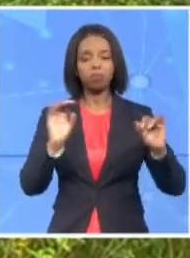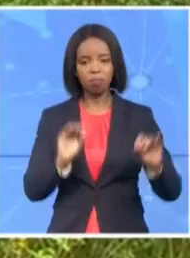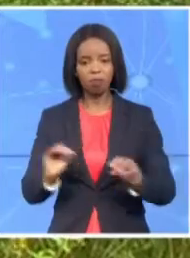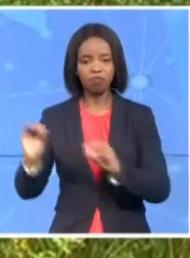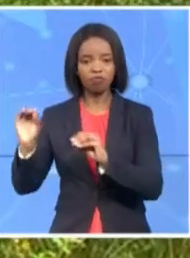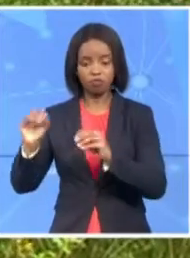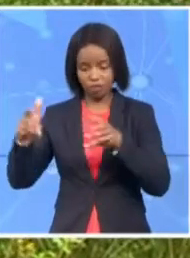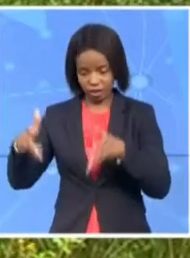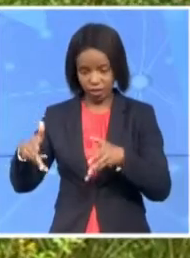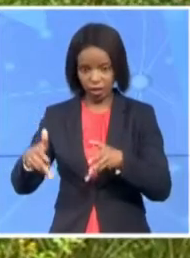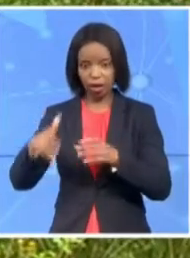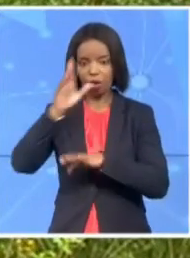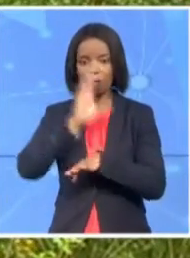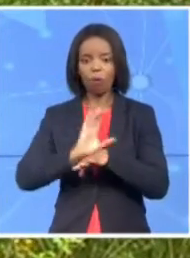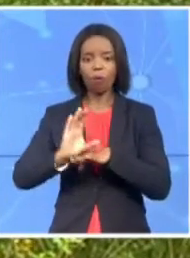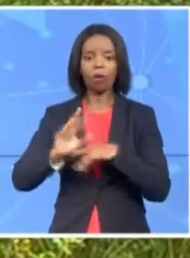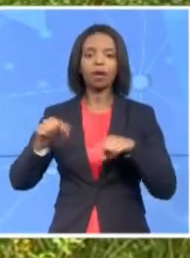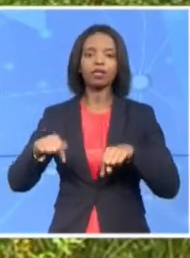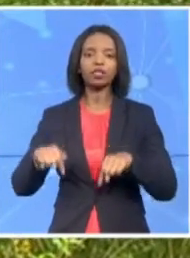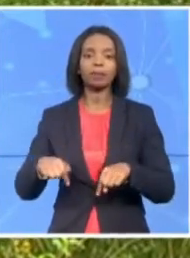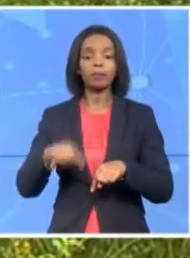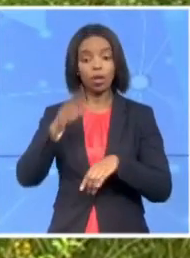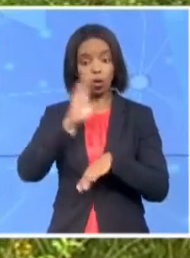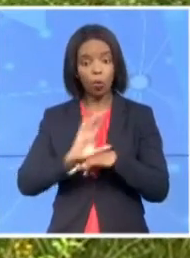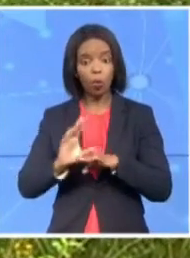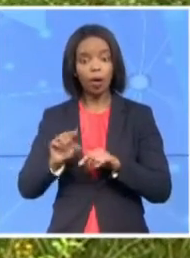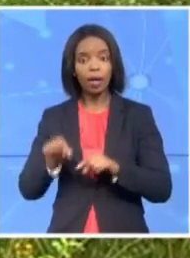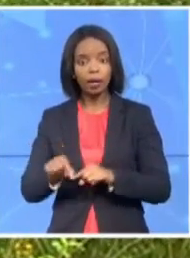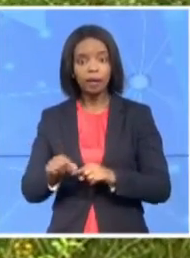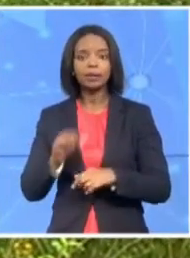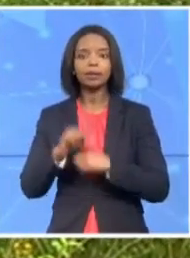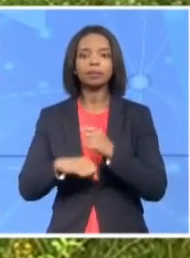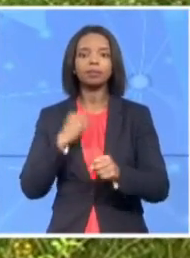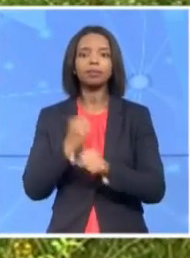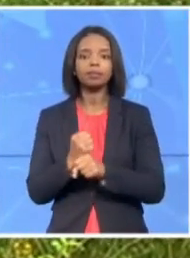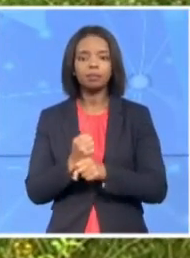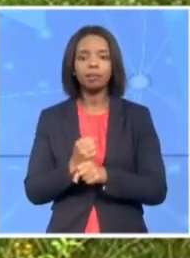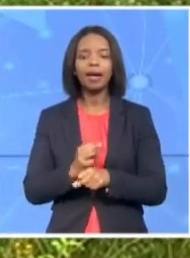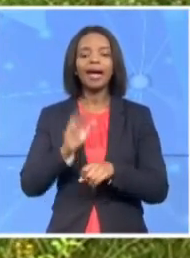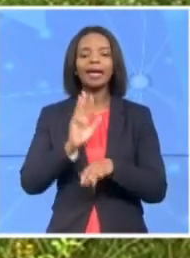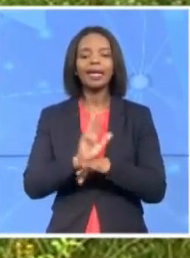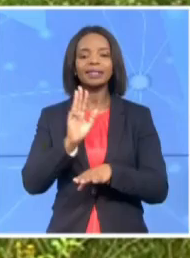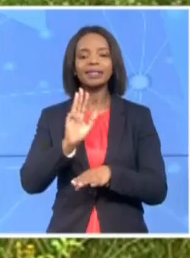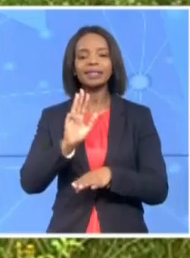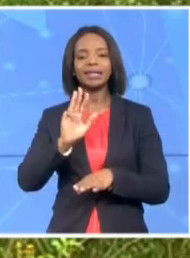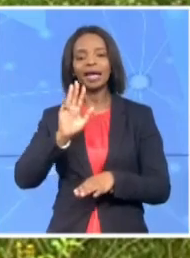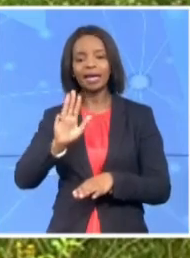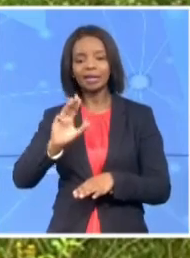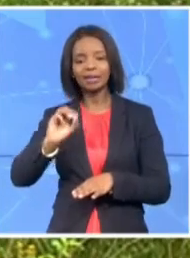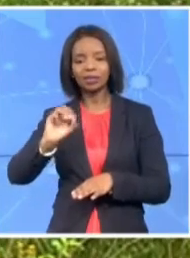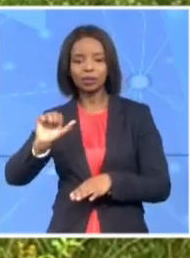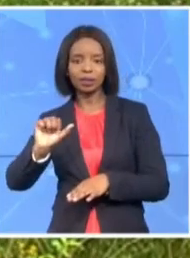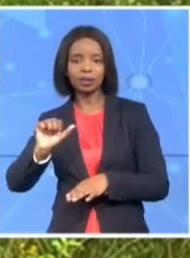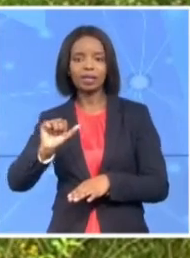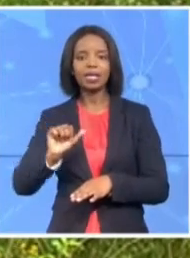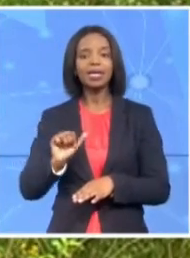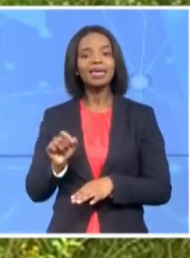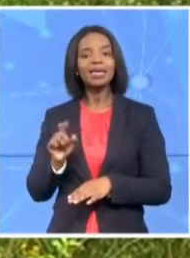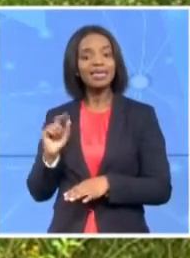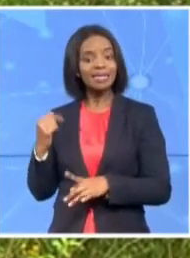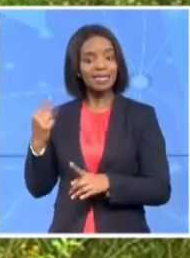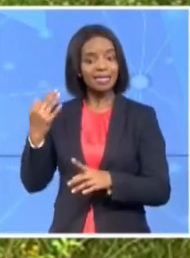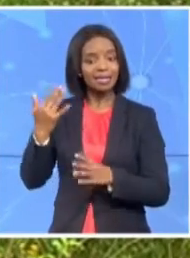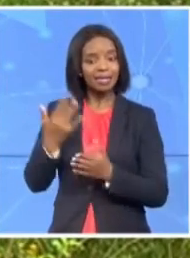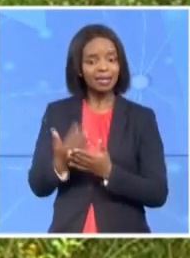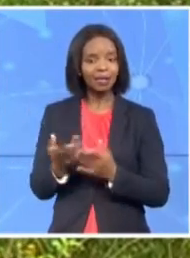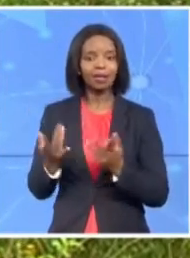back in 1906. It's about 112 years old right now, and it's not being used for a number of years